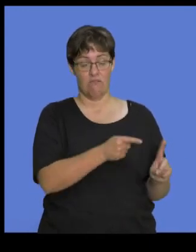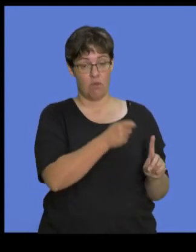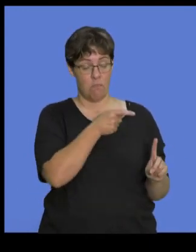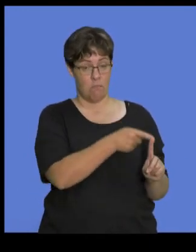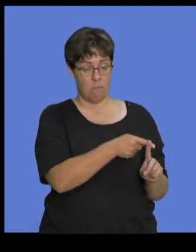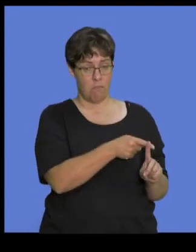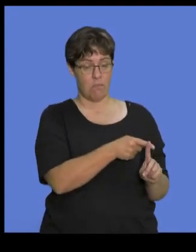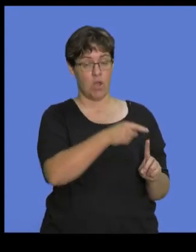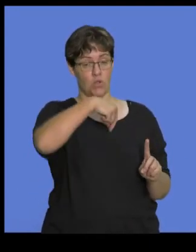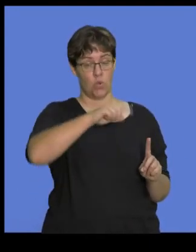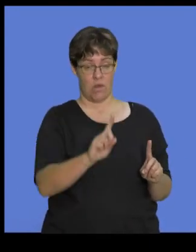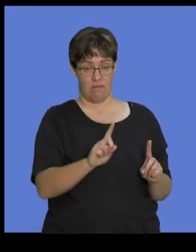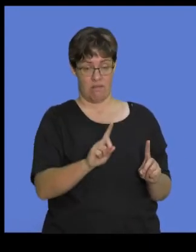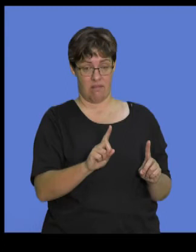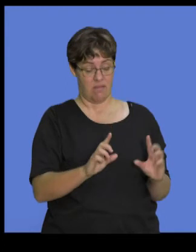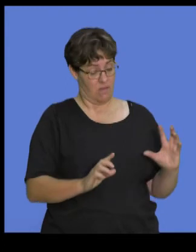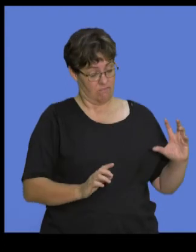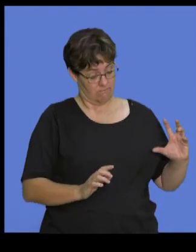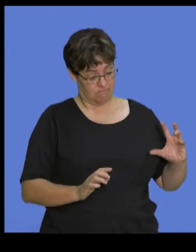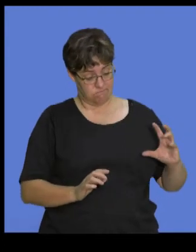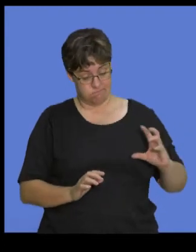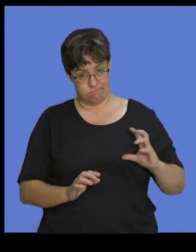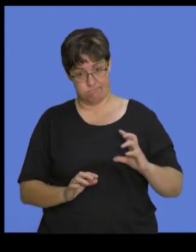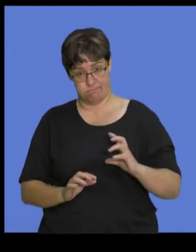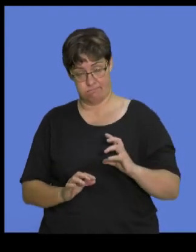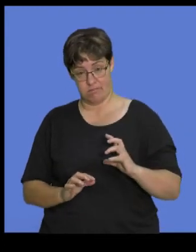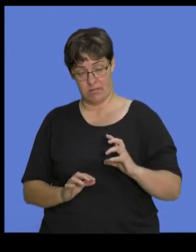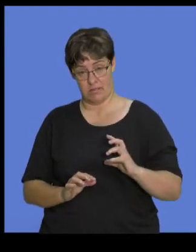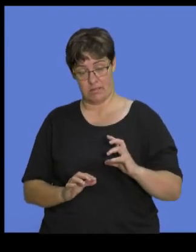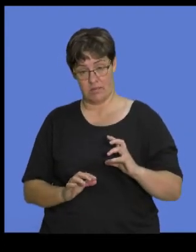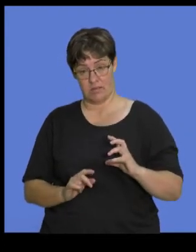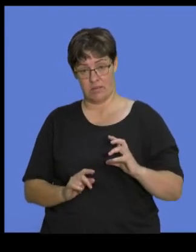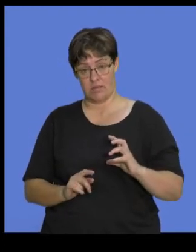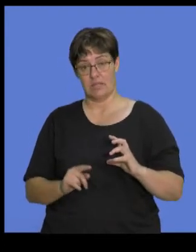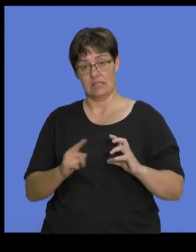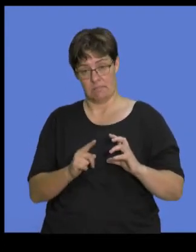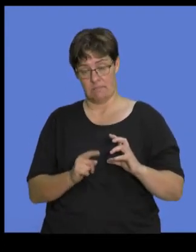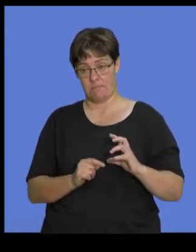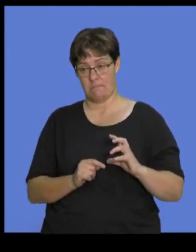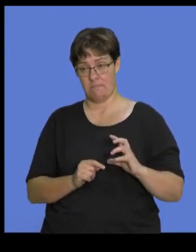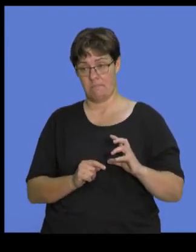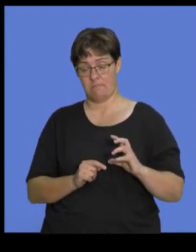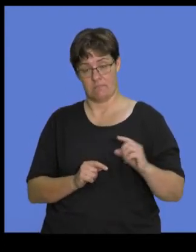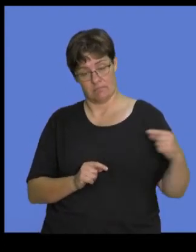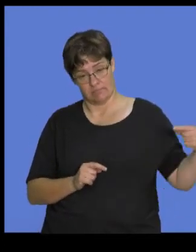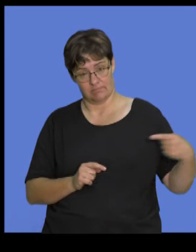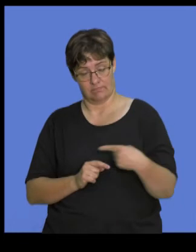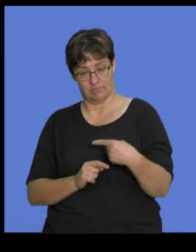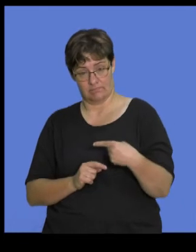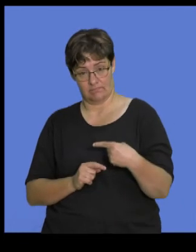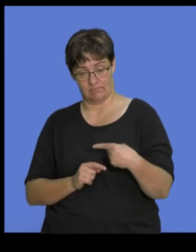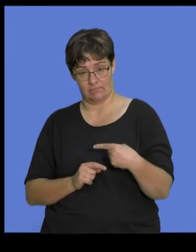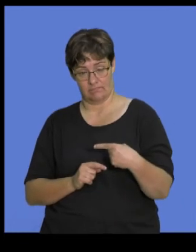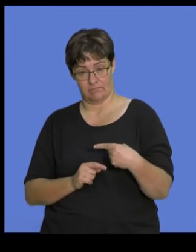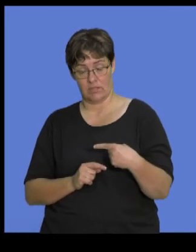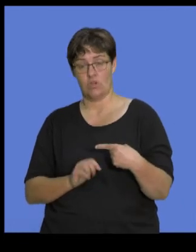by Q1 on the unit positive charge placed at B is in that direction, right? So we'll